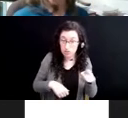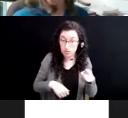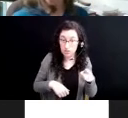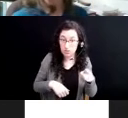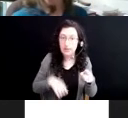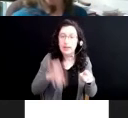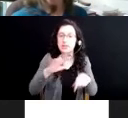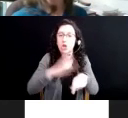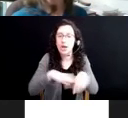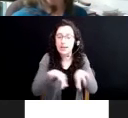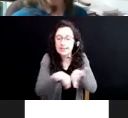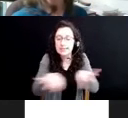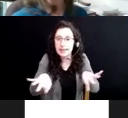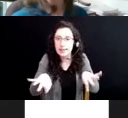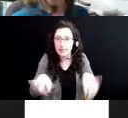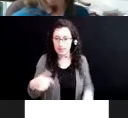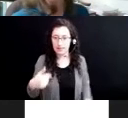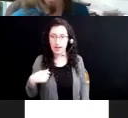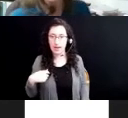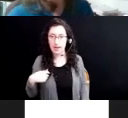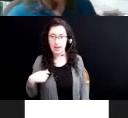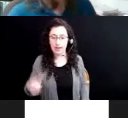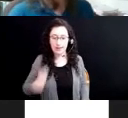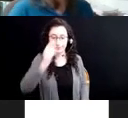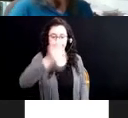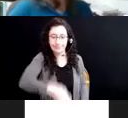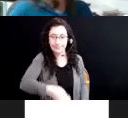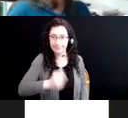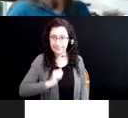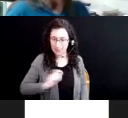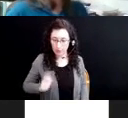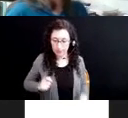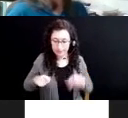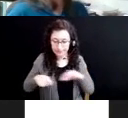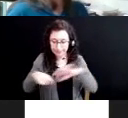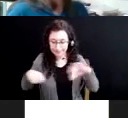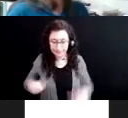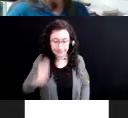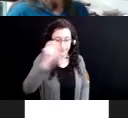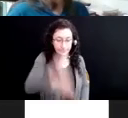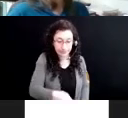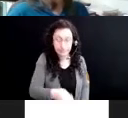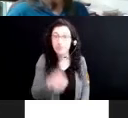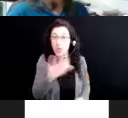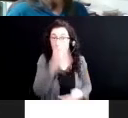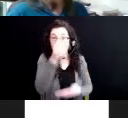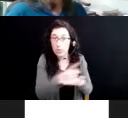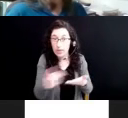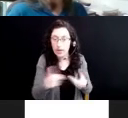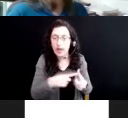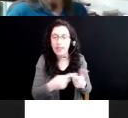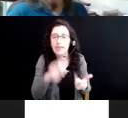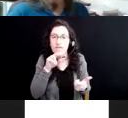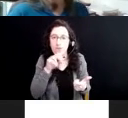stick that I put in a pond, and within a week, that egg mass had